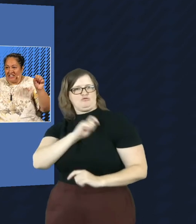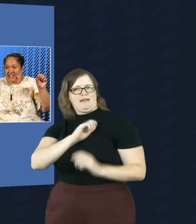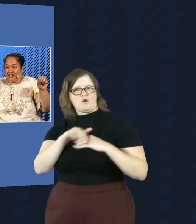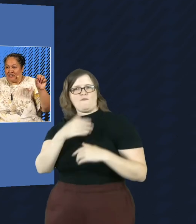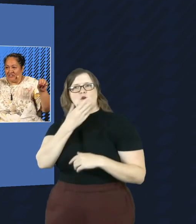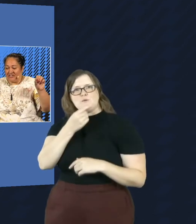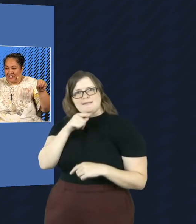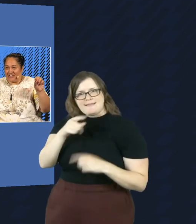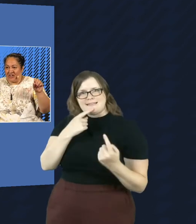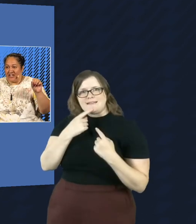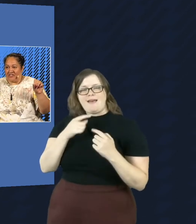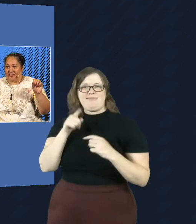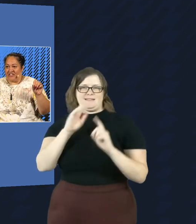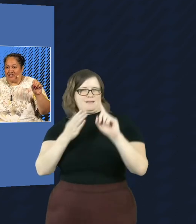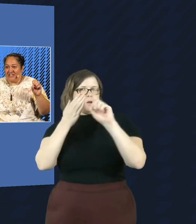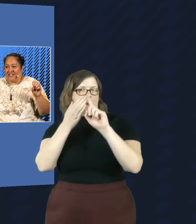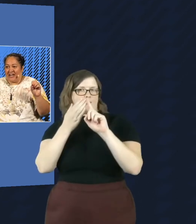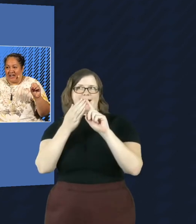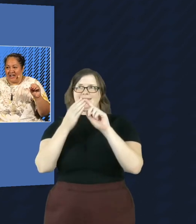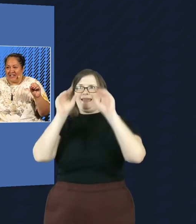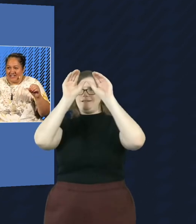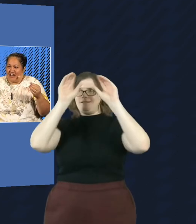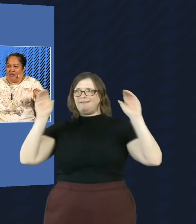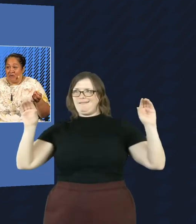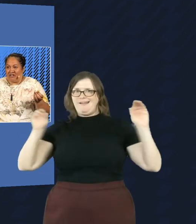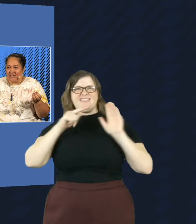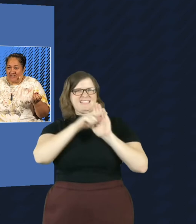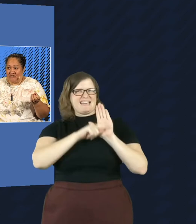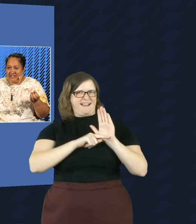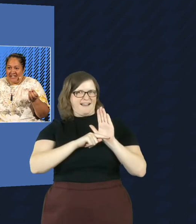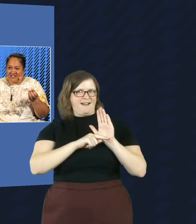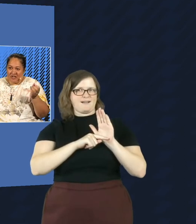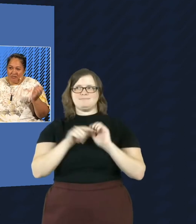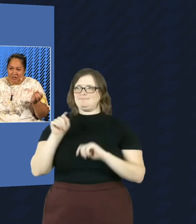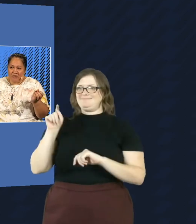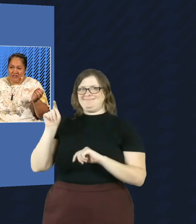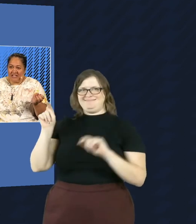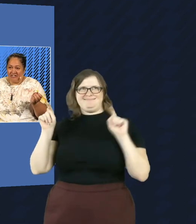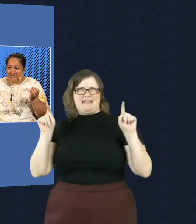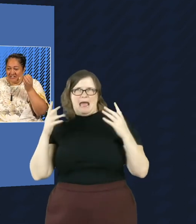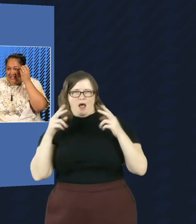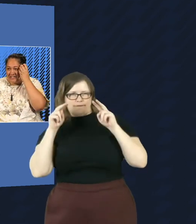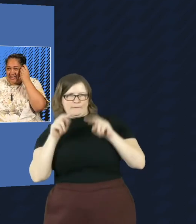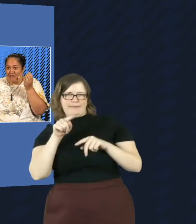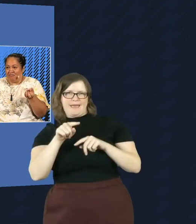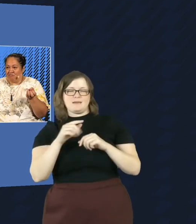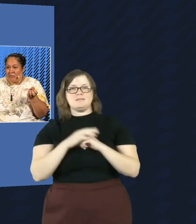then the tikanga on the side of it is how we might like to look at that. So pono on the left